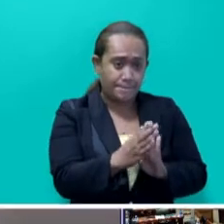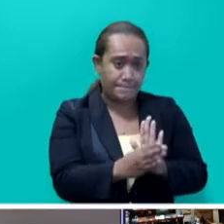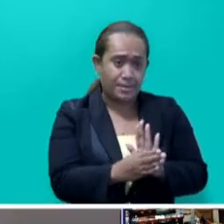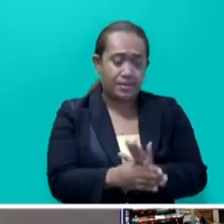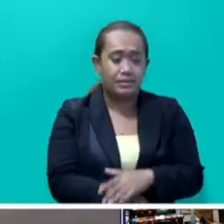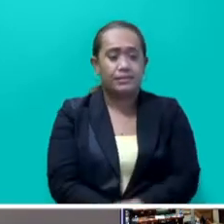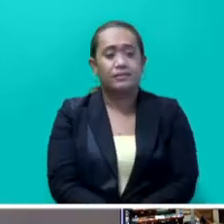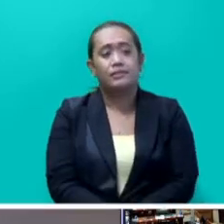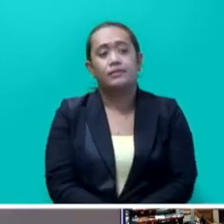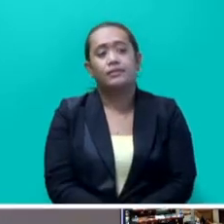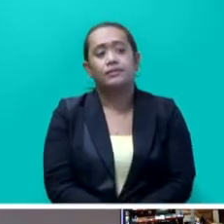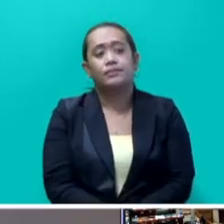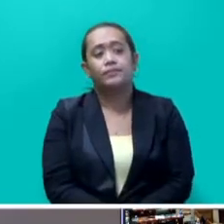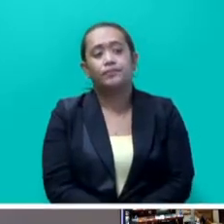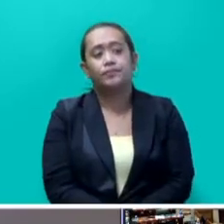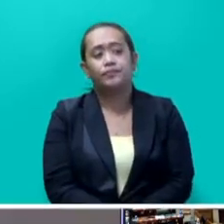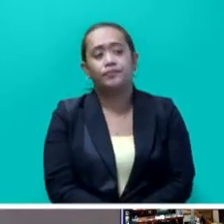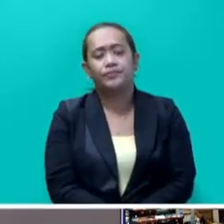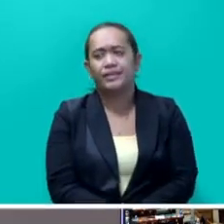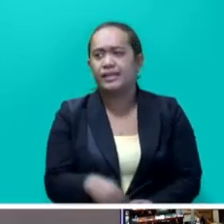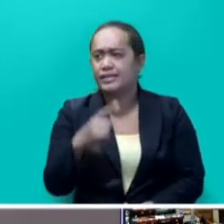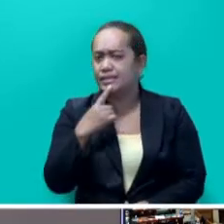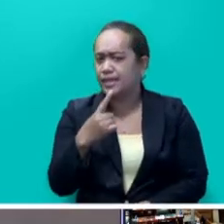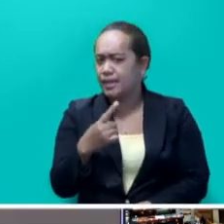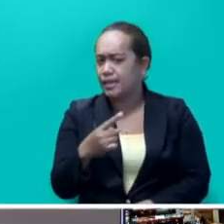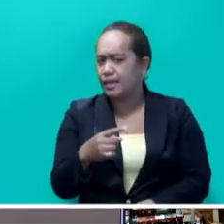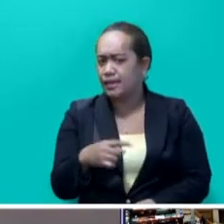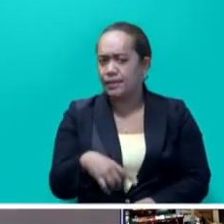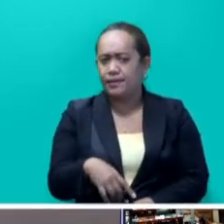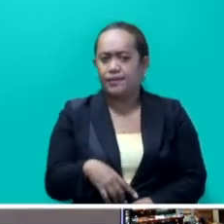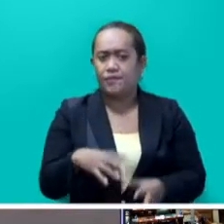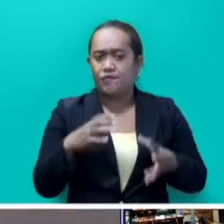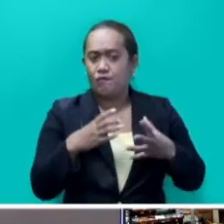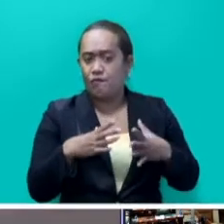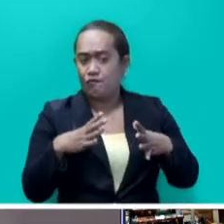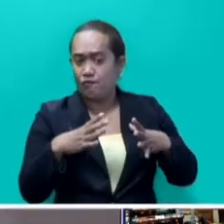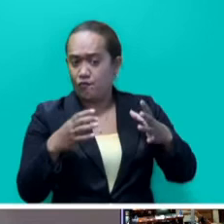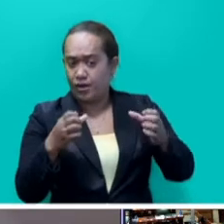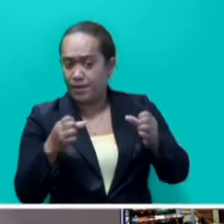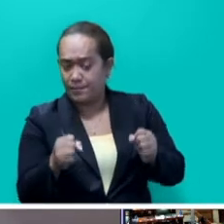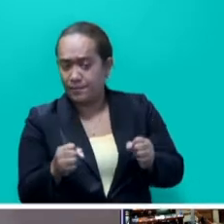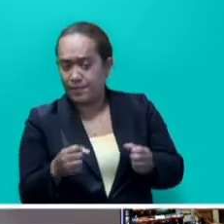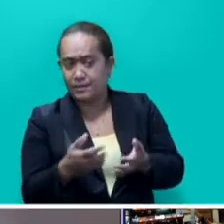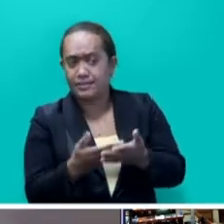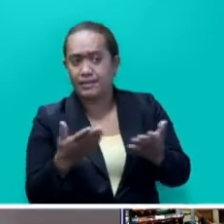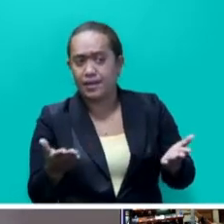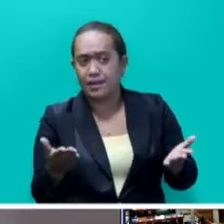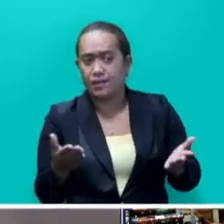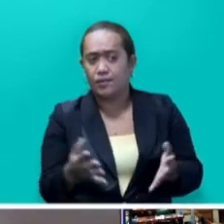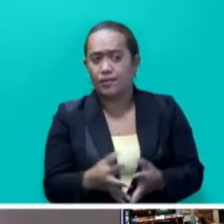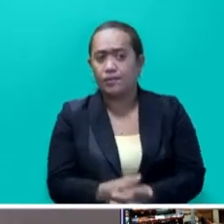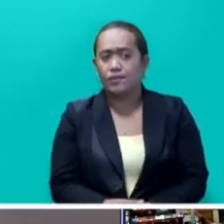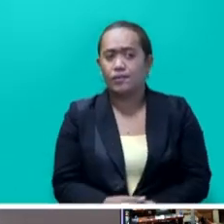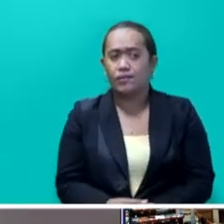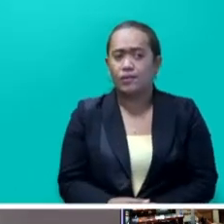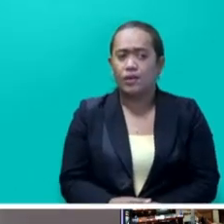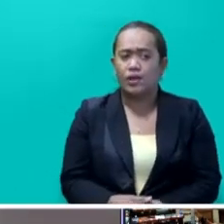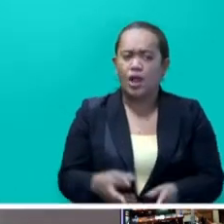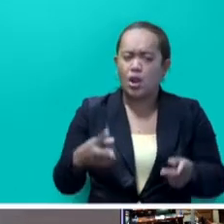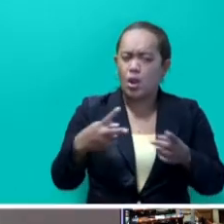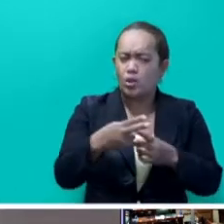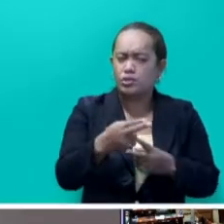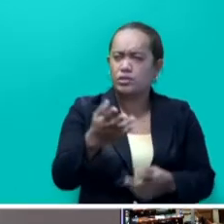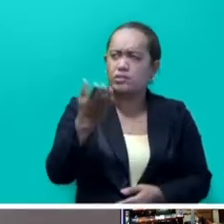that, and she alluded to the Honourable PM stating that the freedom to operate at the launching of streetlights in Dubu. And what it